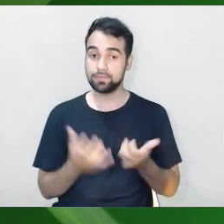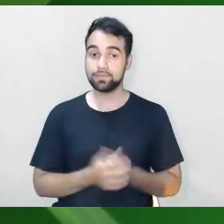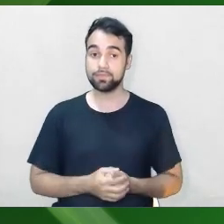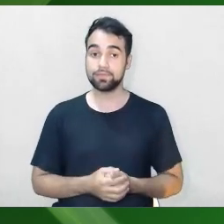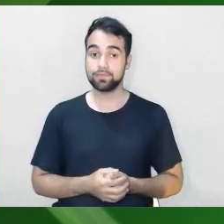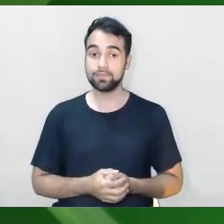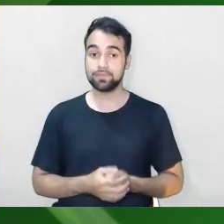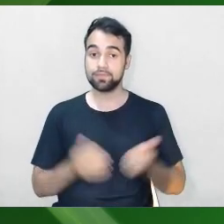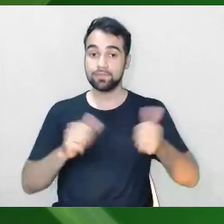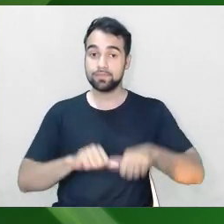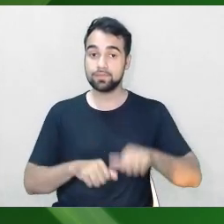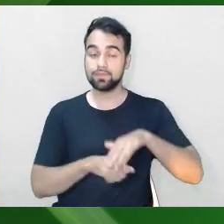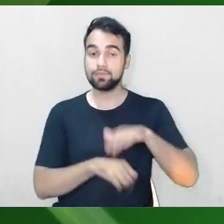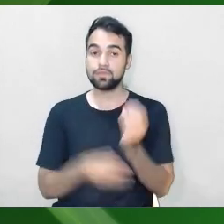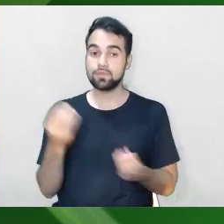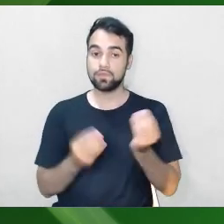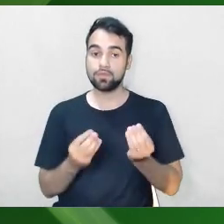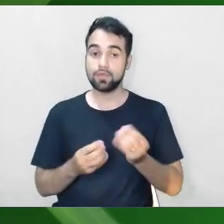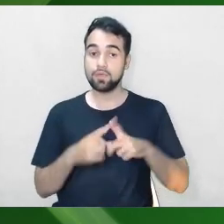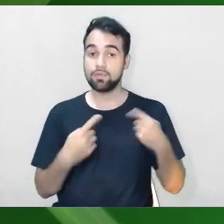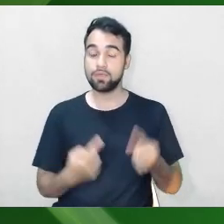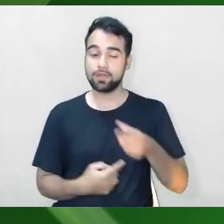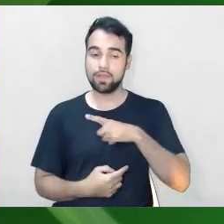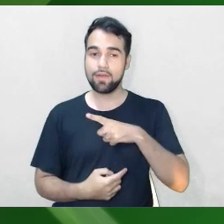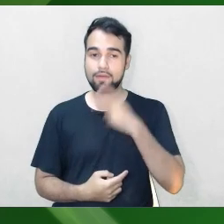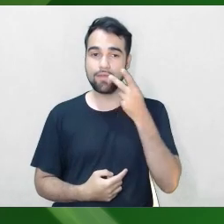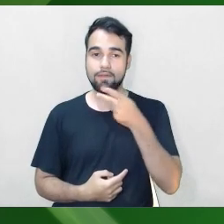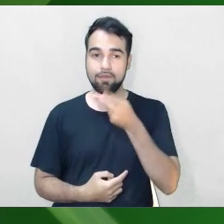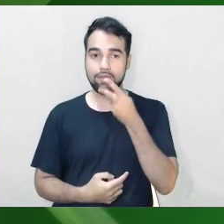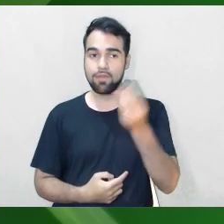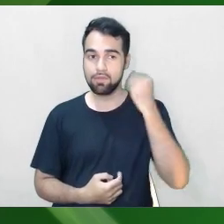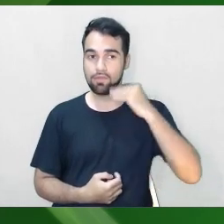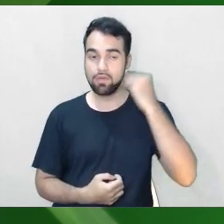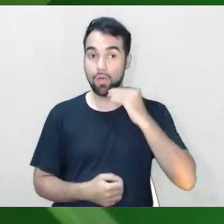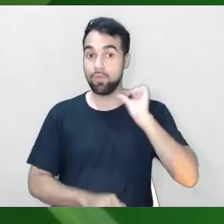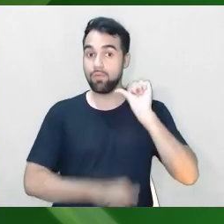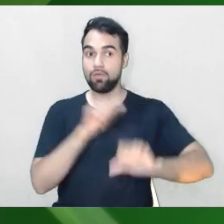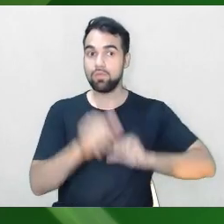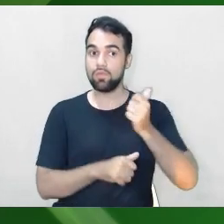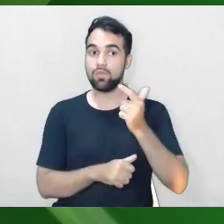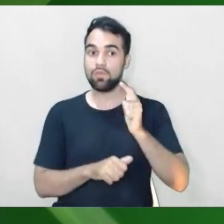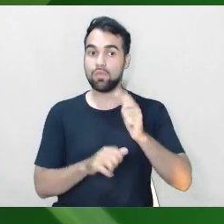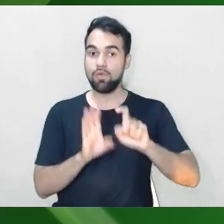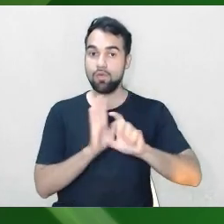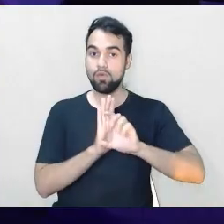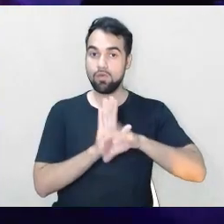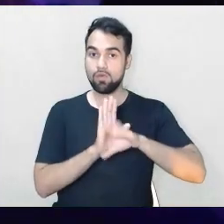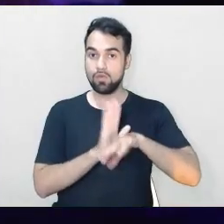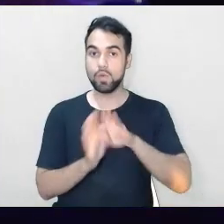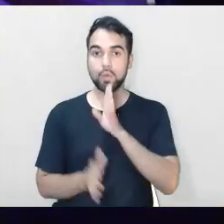bit here. I want it to be more like this or that. But when you're talking about an experiment, it's